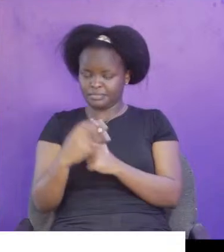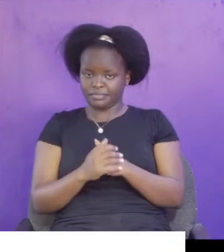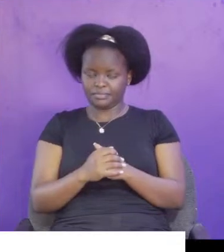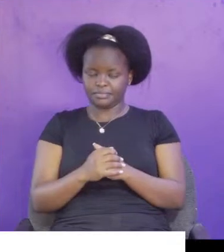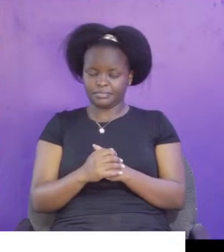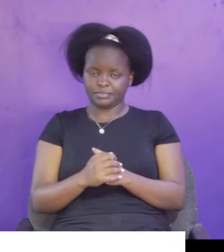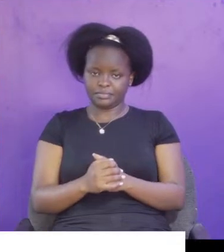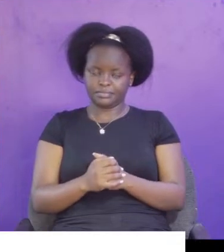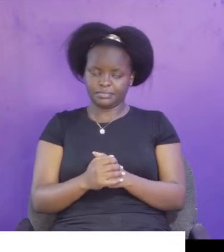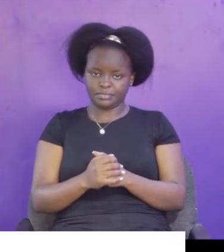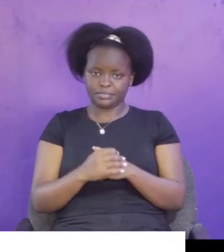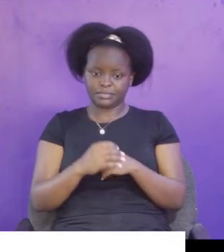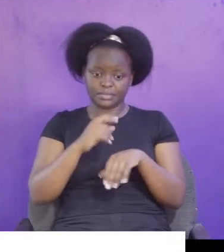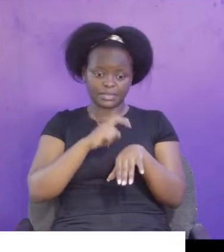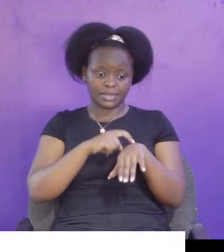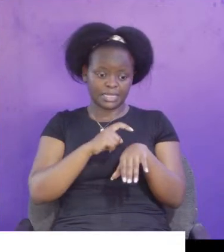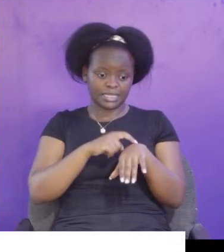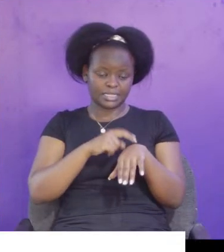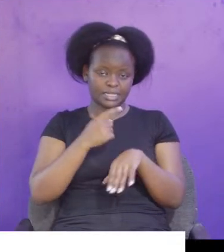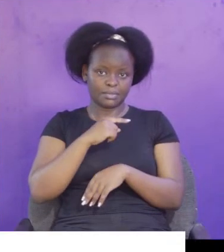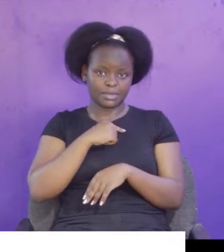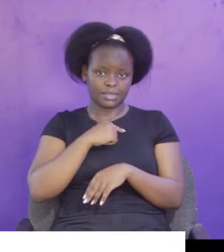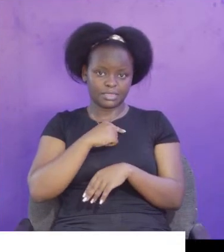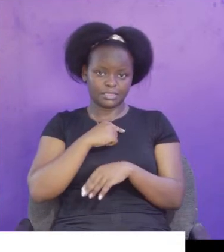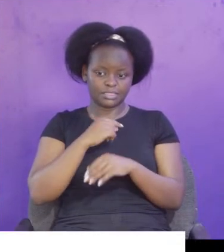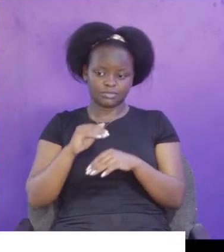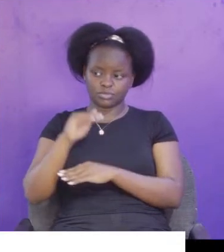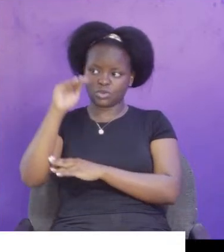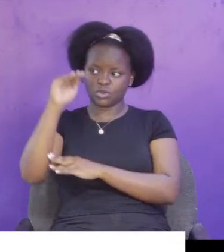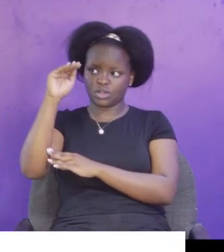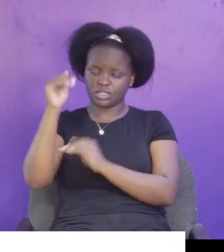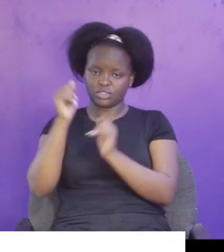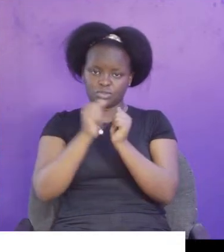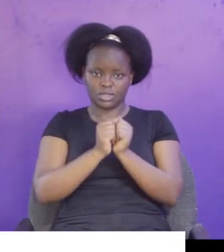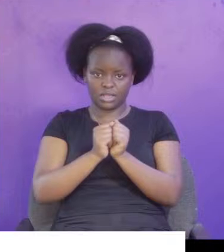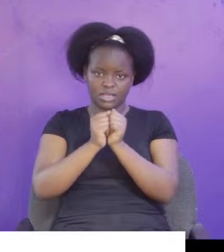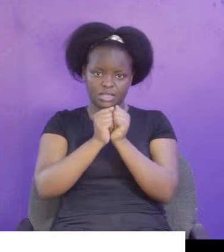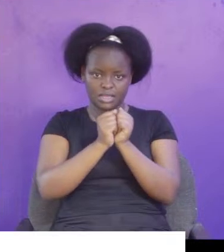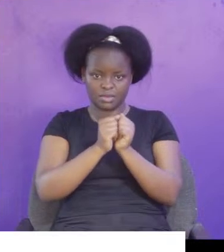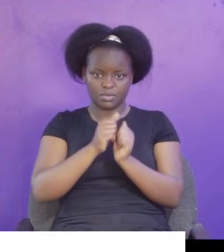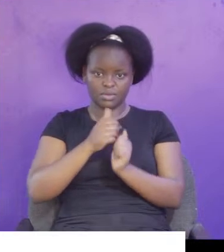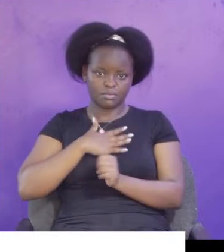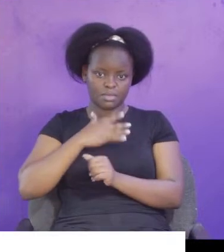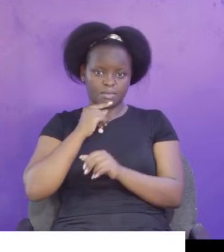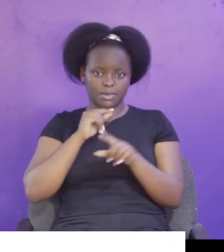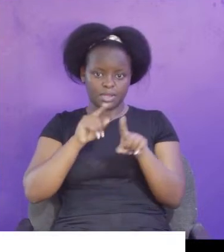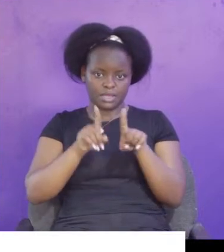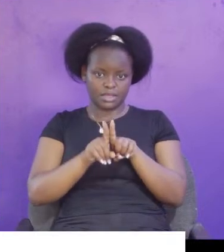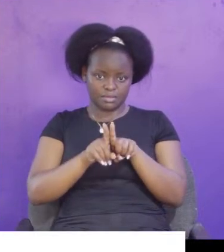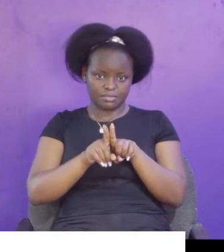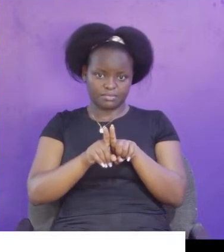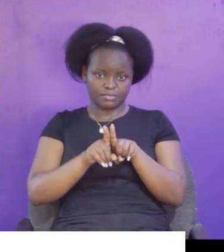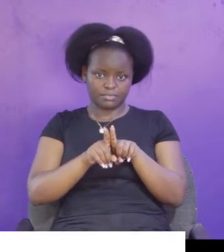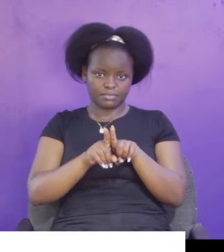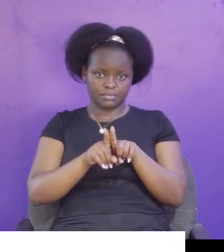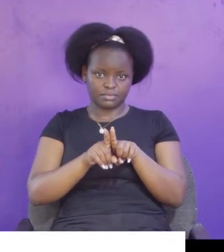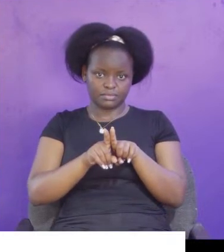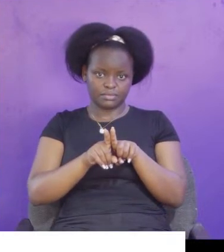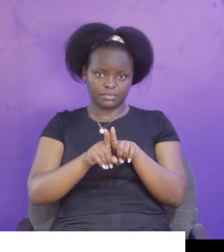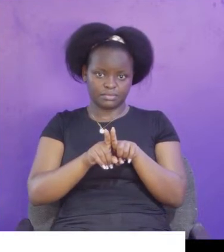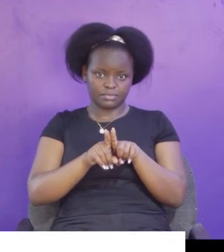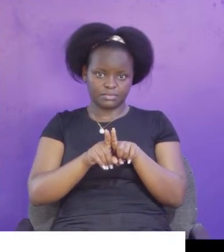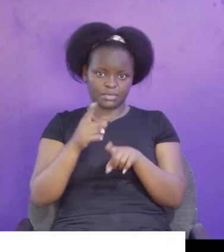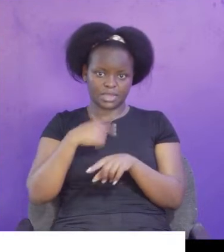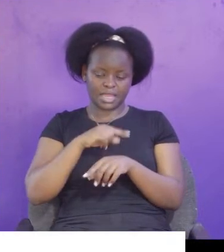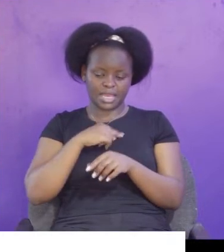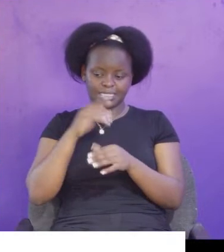When we were growing together with my brother, we were in Bondo